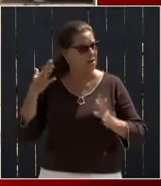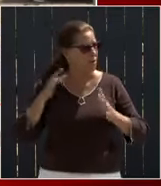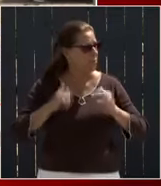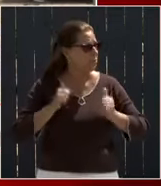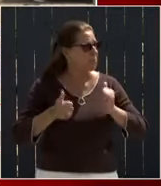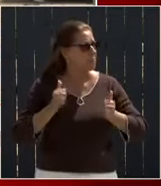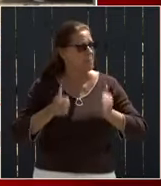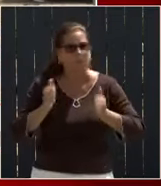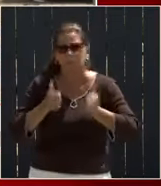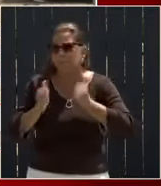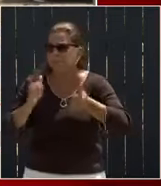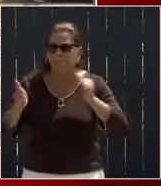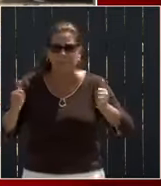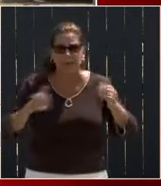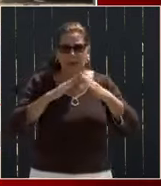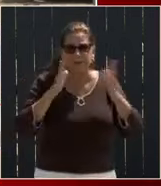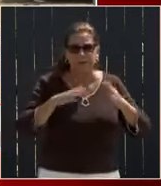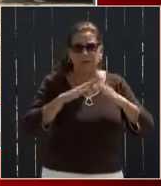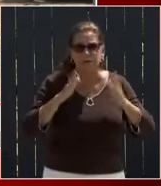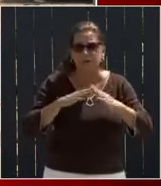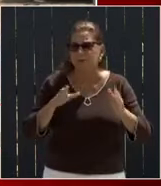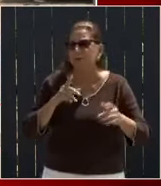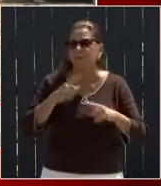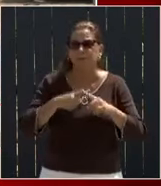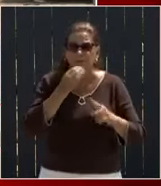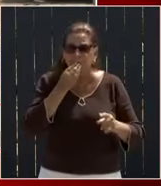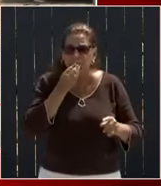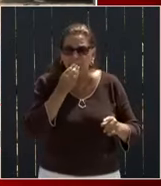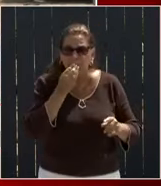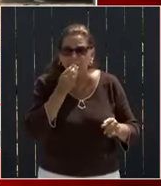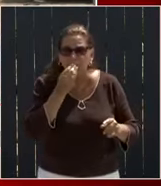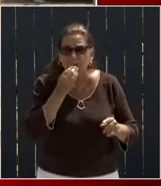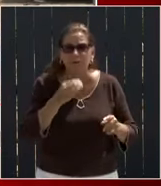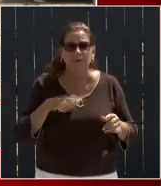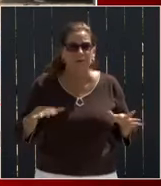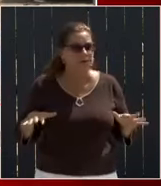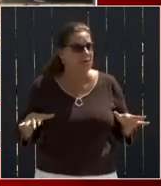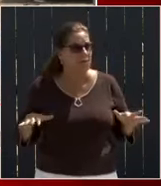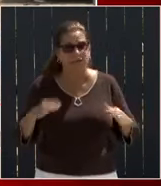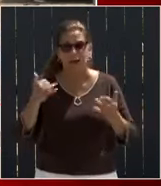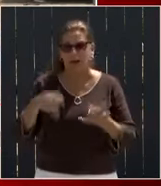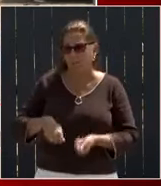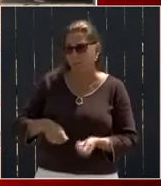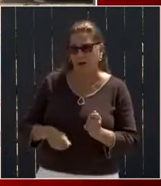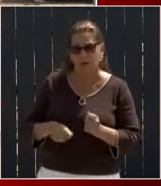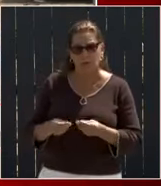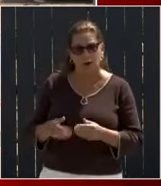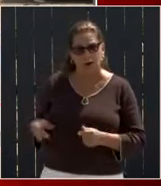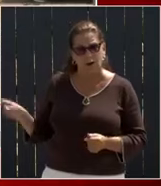going to be open, and it is interesting to be able to have a groundbreaking and